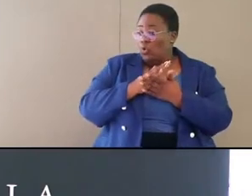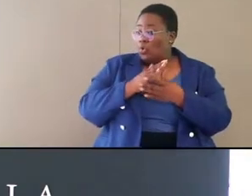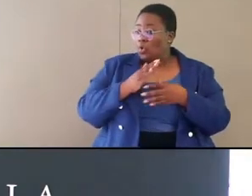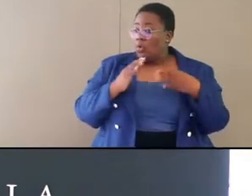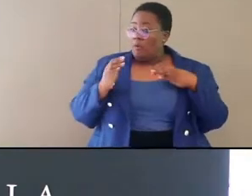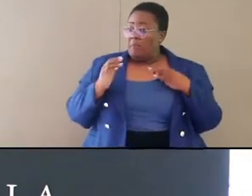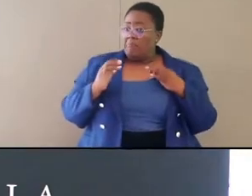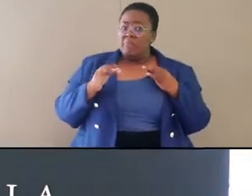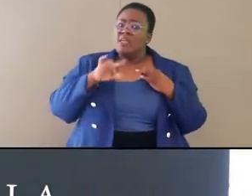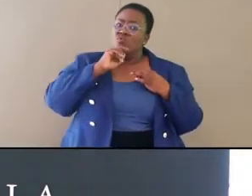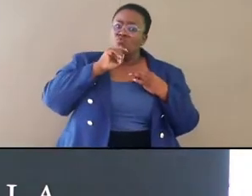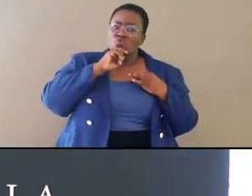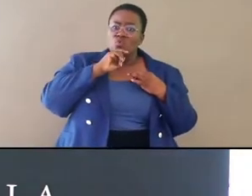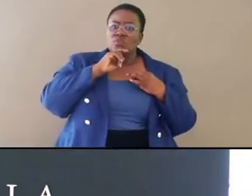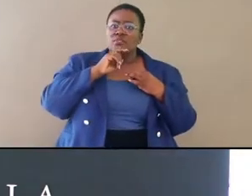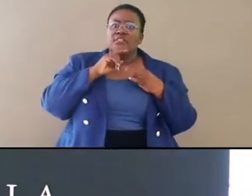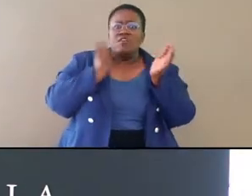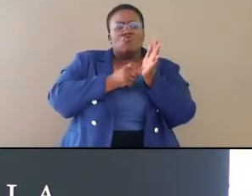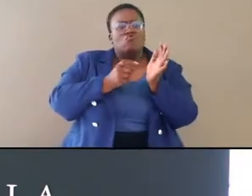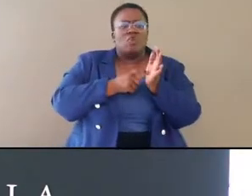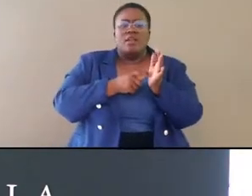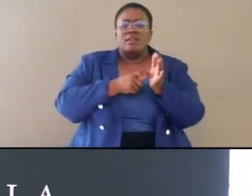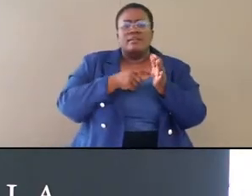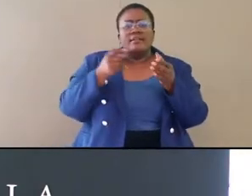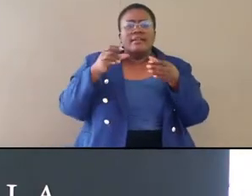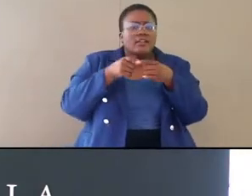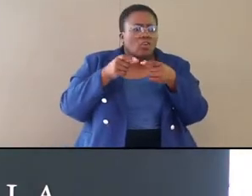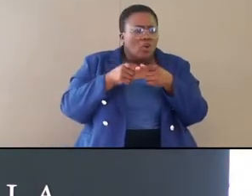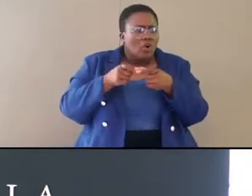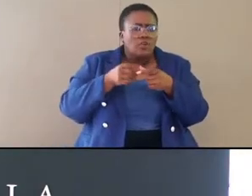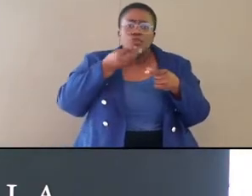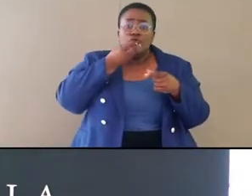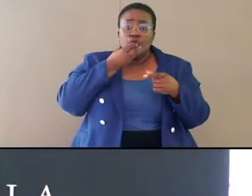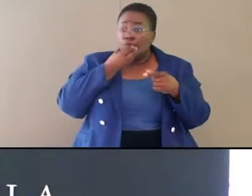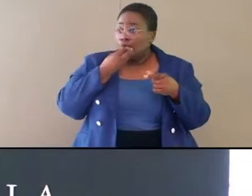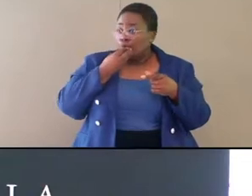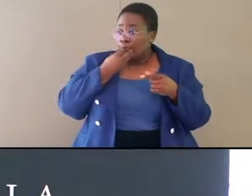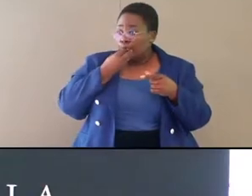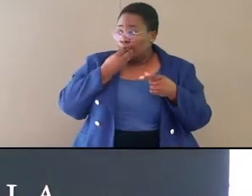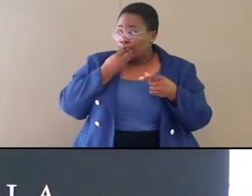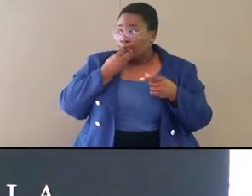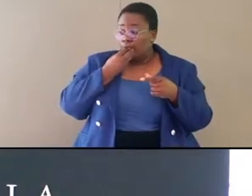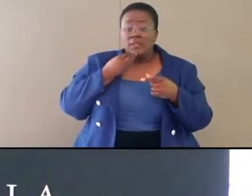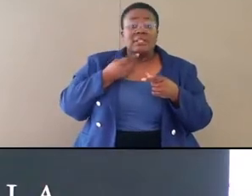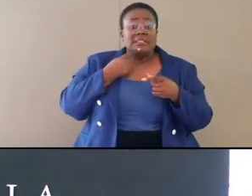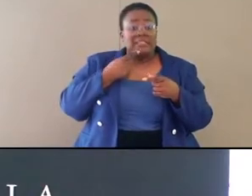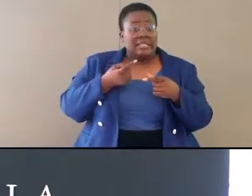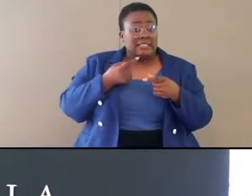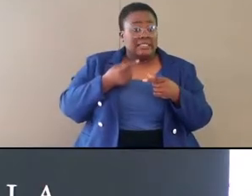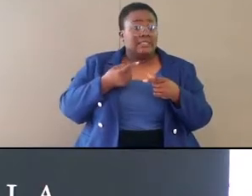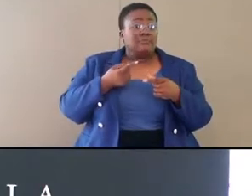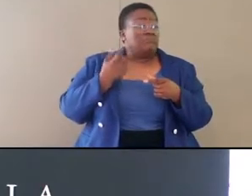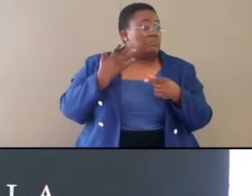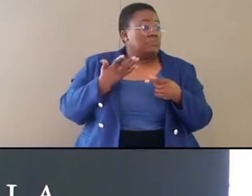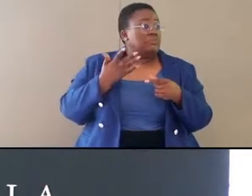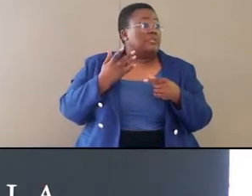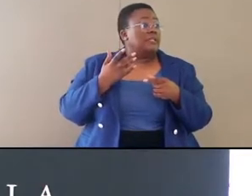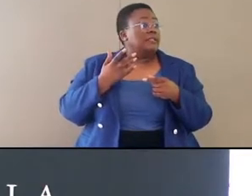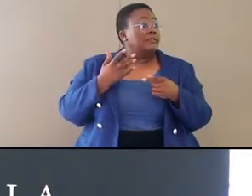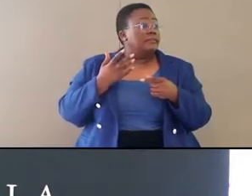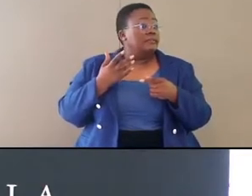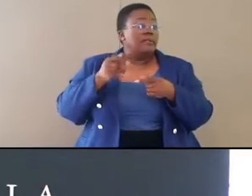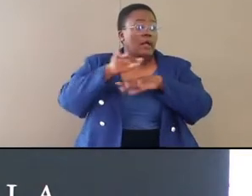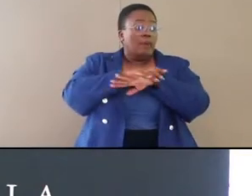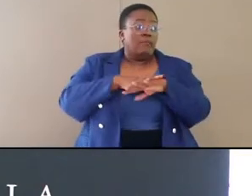I don't use a credit card to go and buy this? The food that they eat. Can they say, I live according to my means? Can they